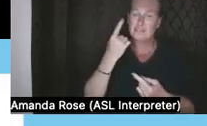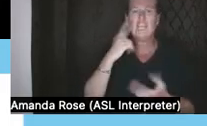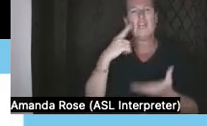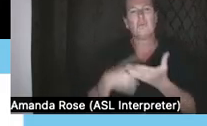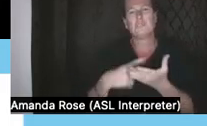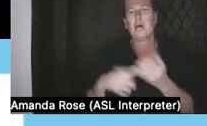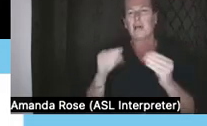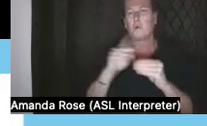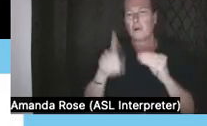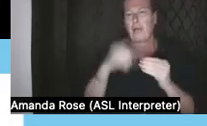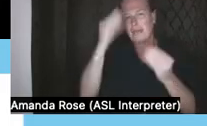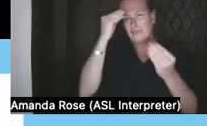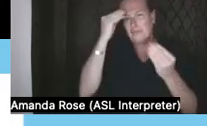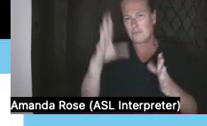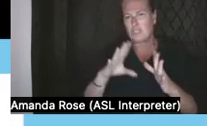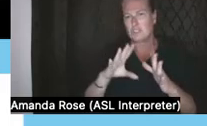information on the escalation cycle.